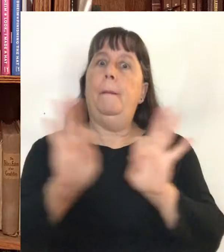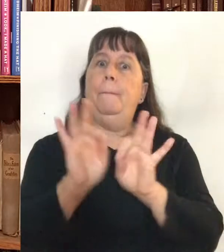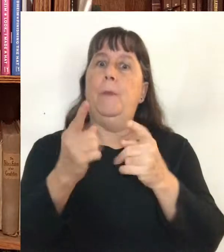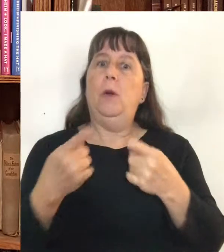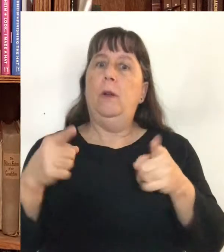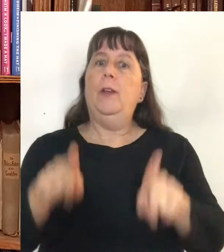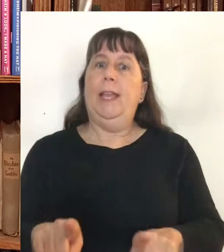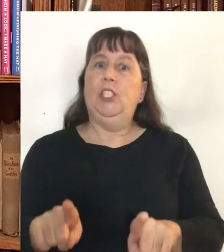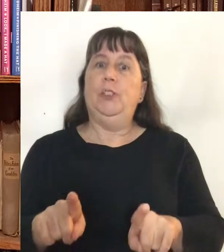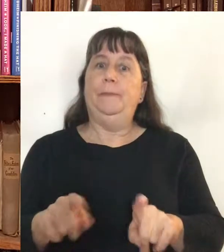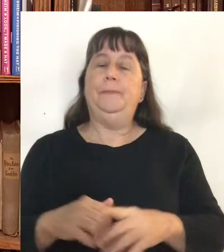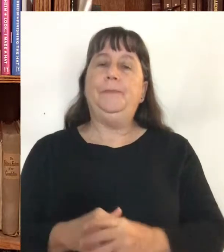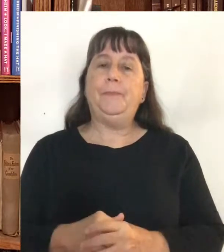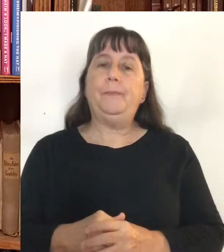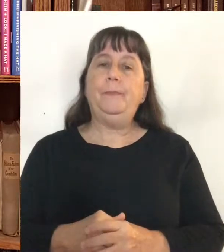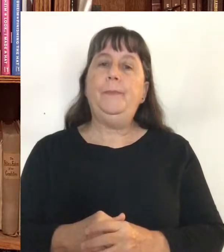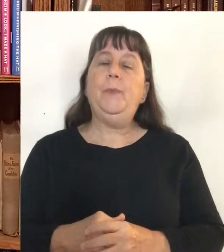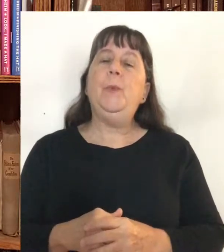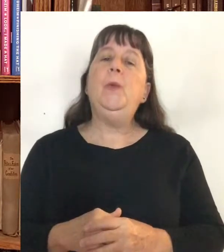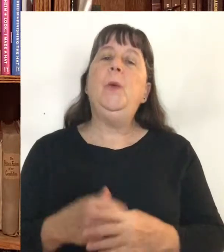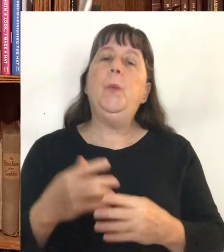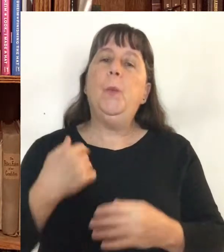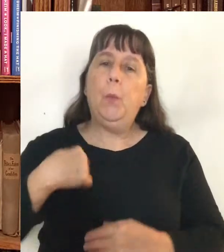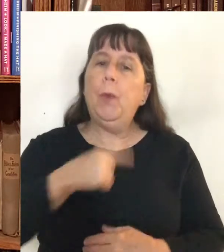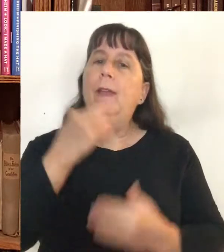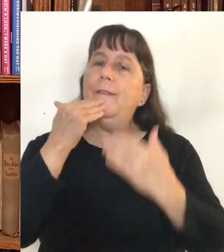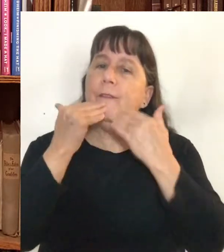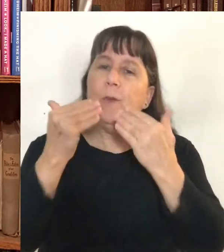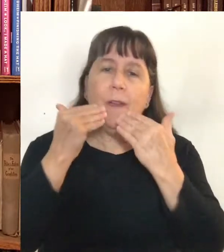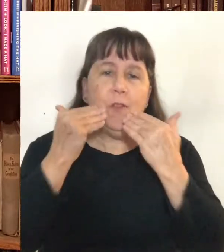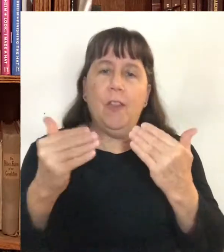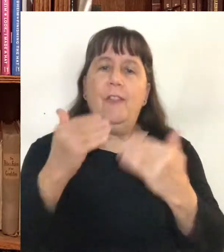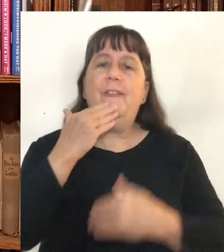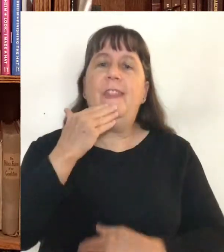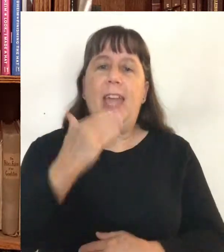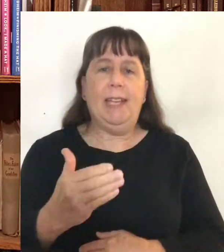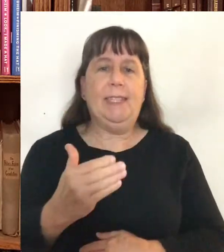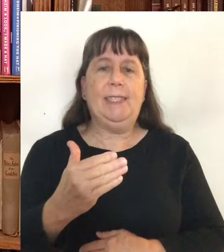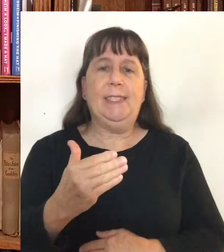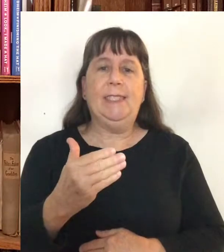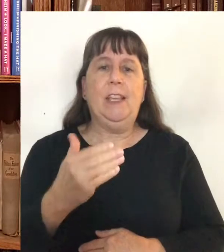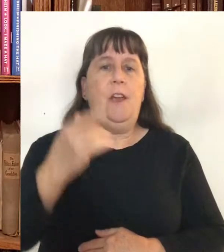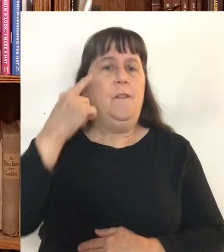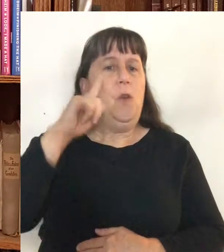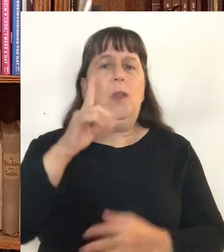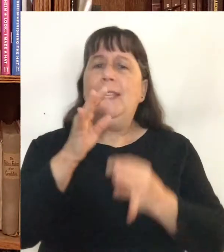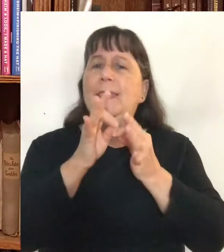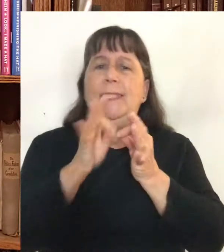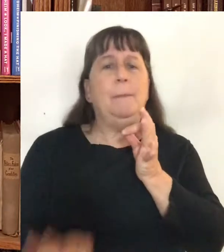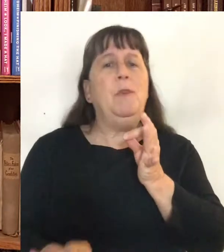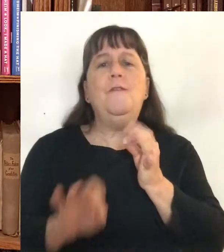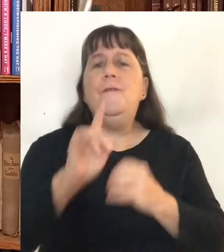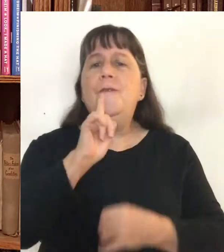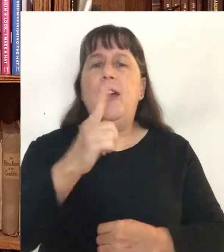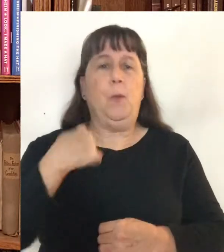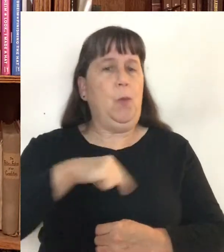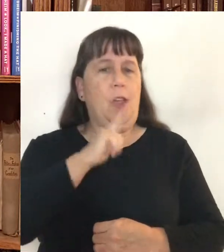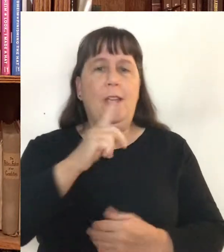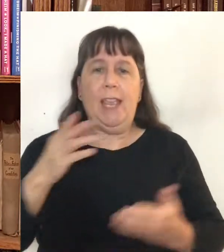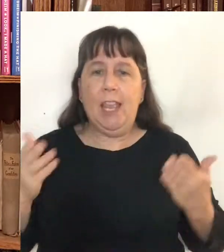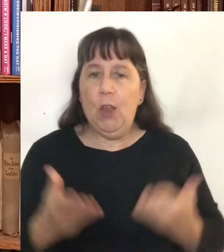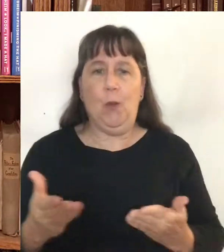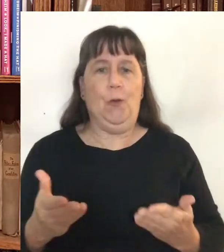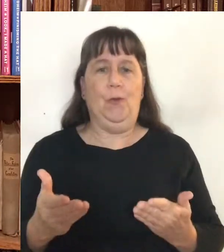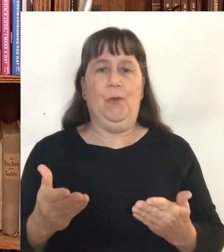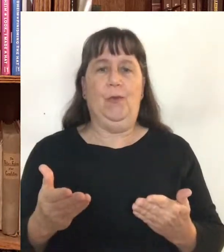just such an event. And so we give grateful thanks for just the simple fact